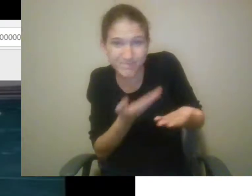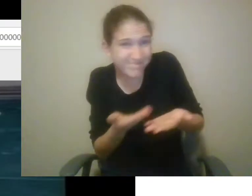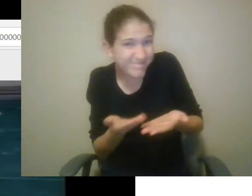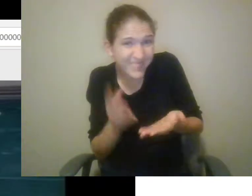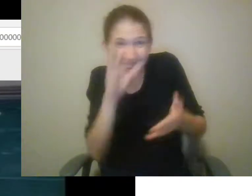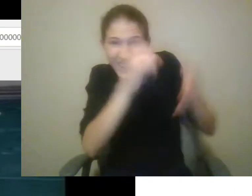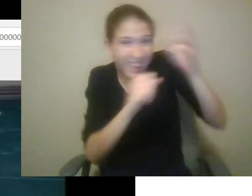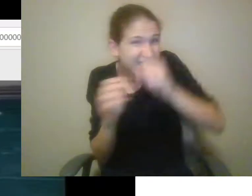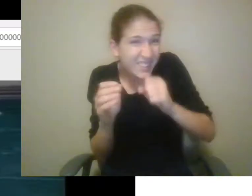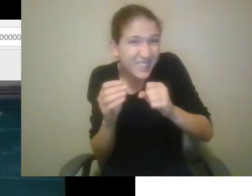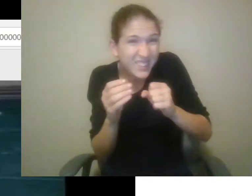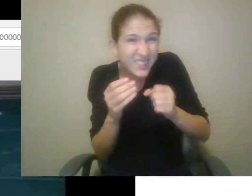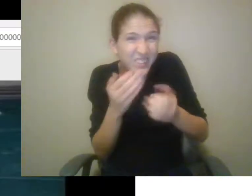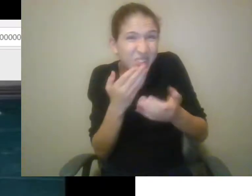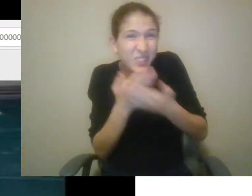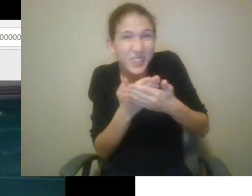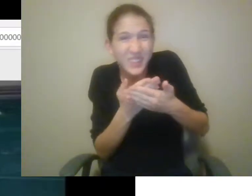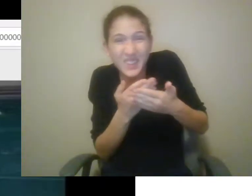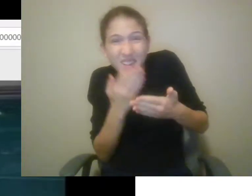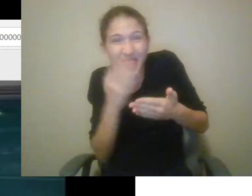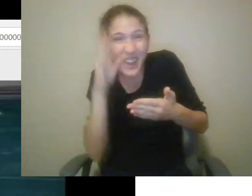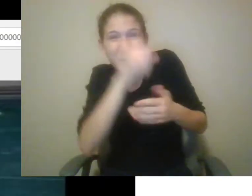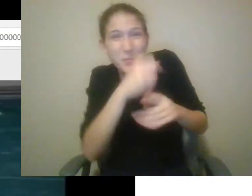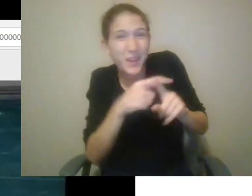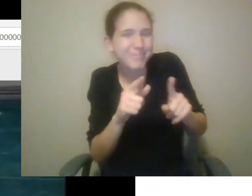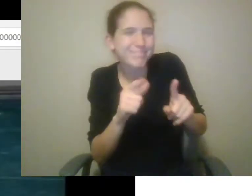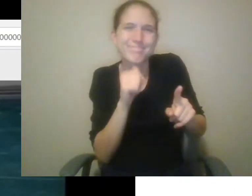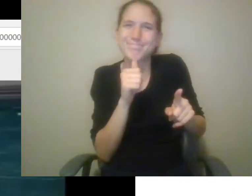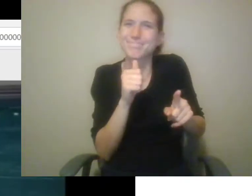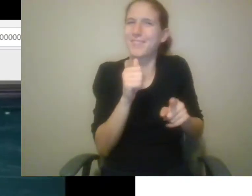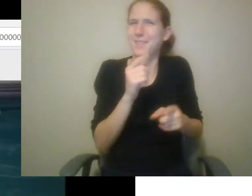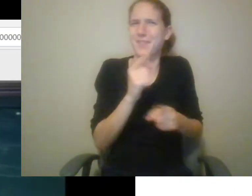Let's see if we can figure out the word. Let me tell you this. Let me ask this.